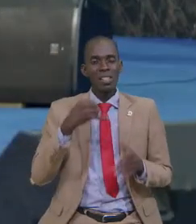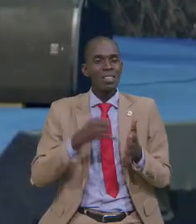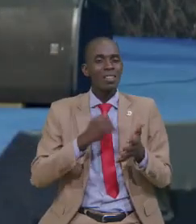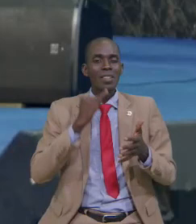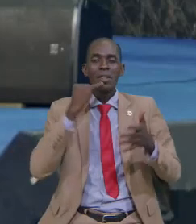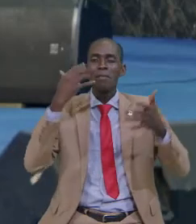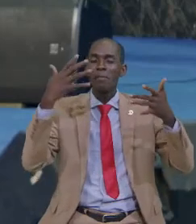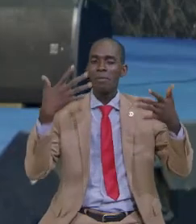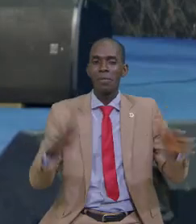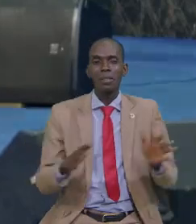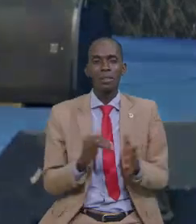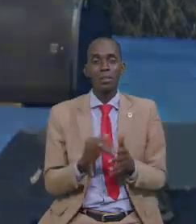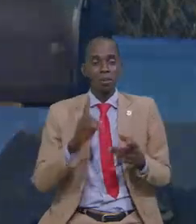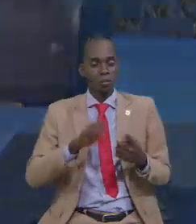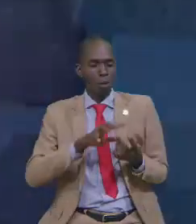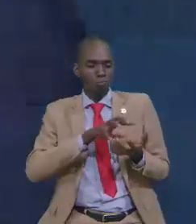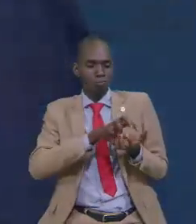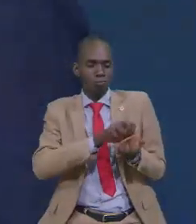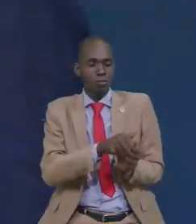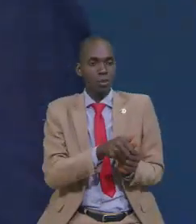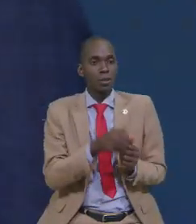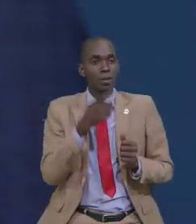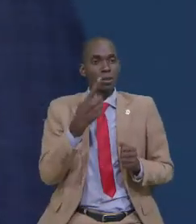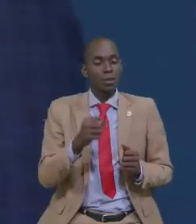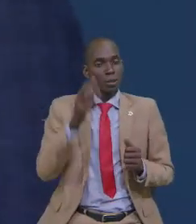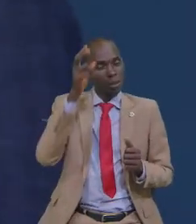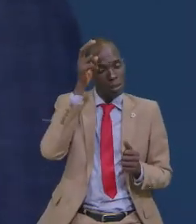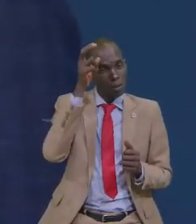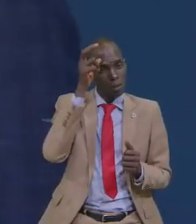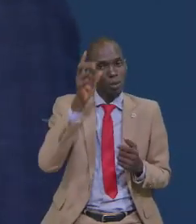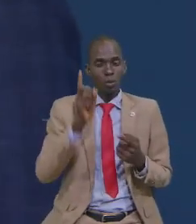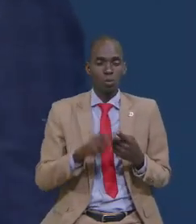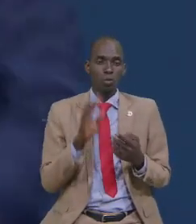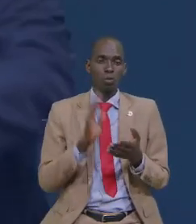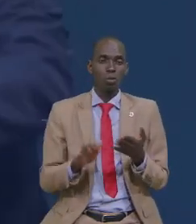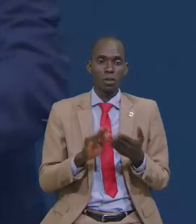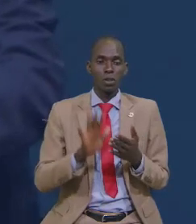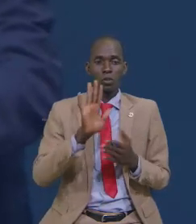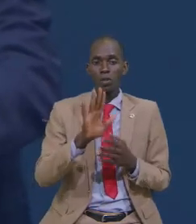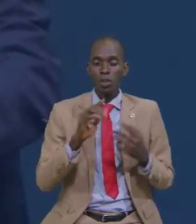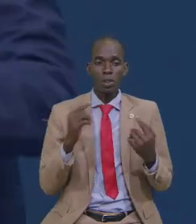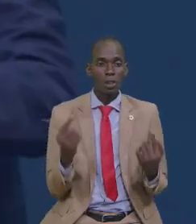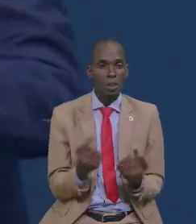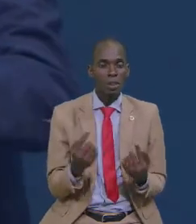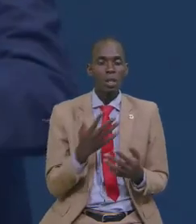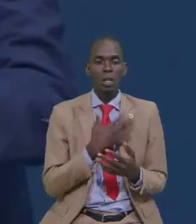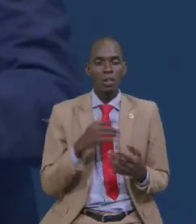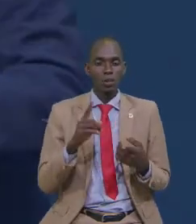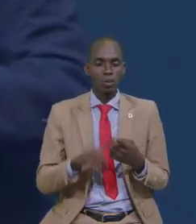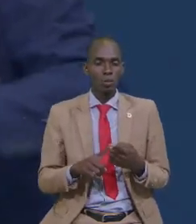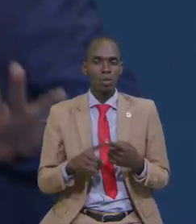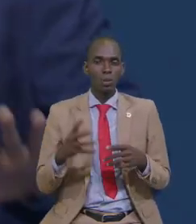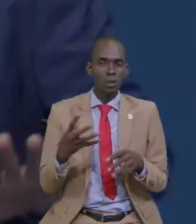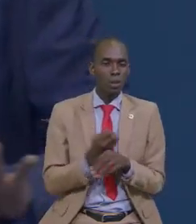to crush the devil, to forgive your sin, and to take, to break